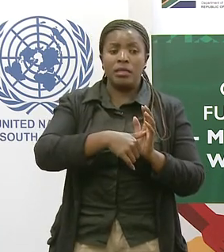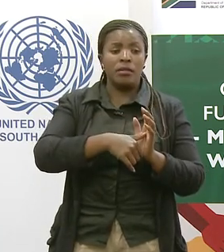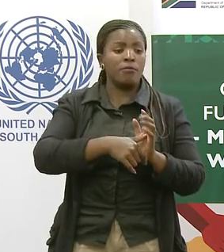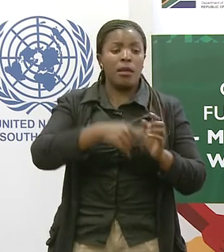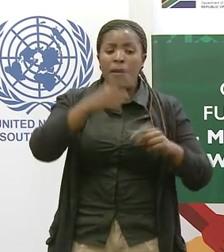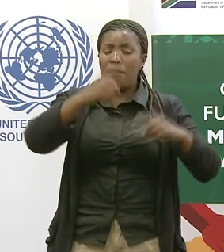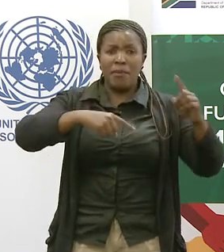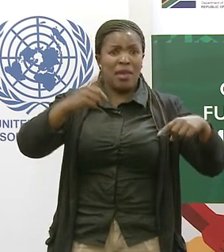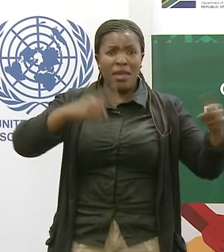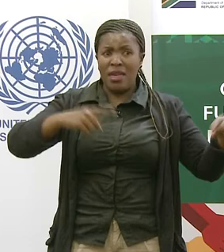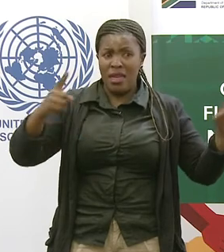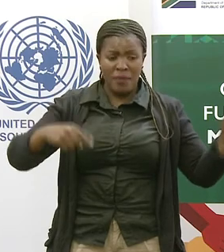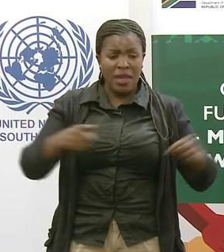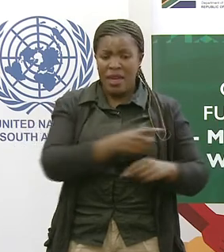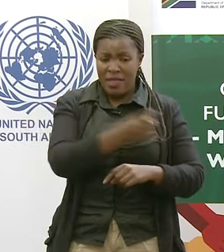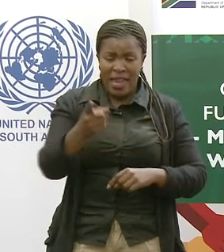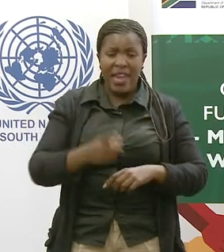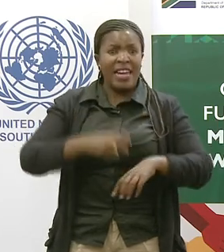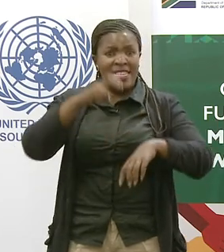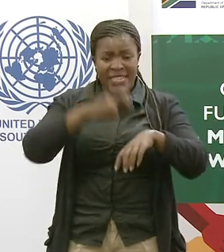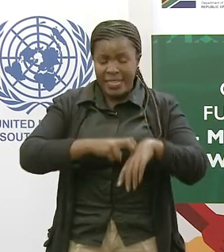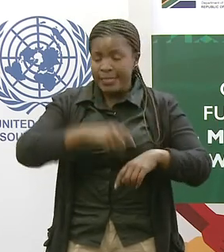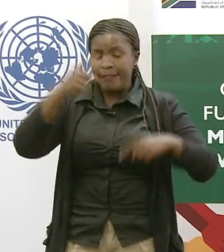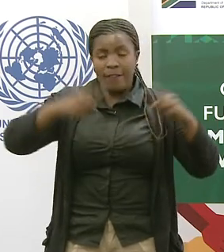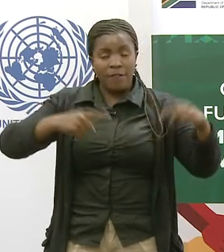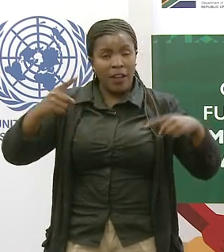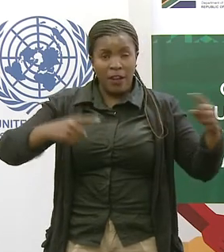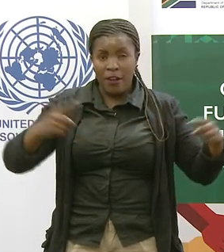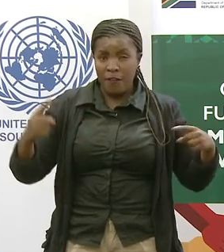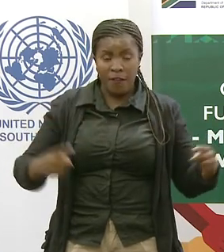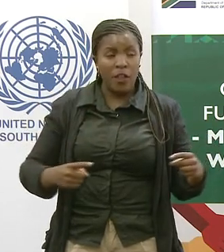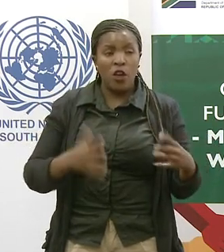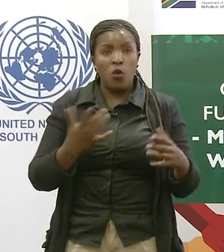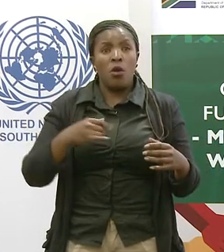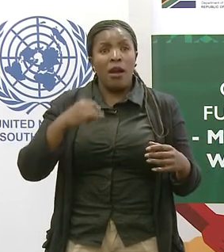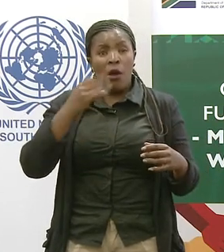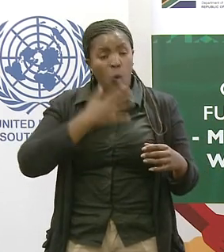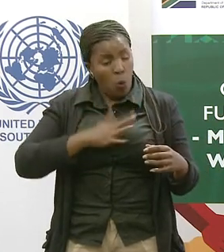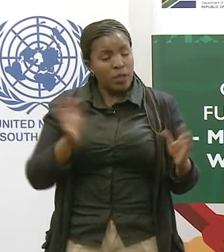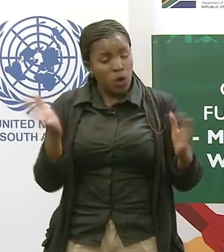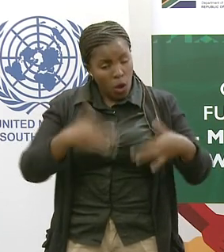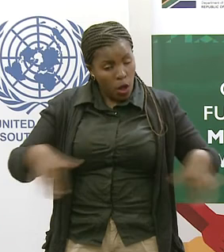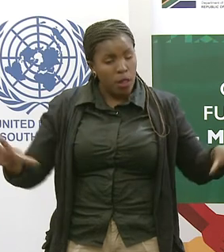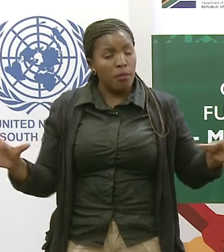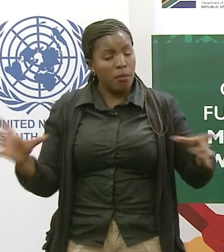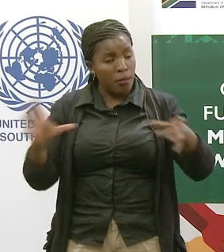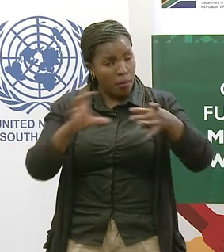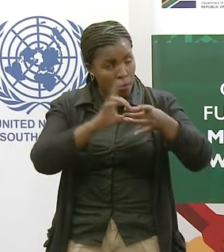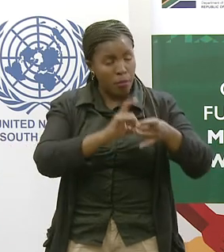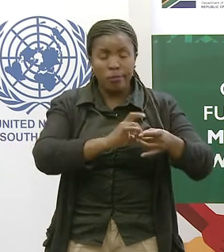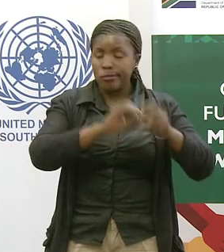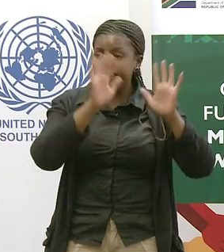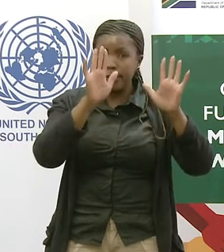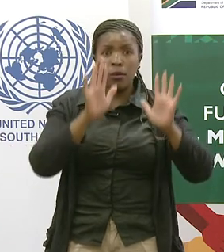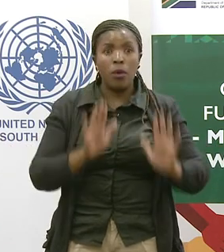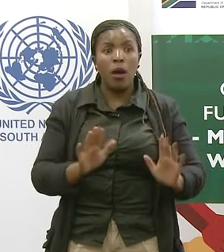a completely different approach, and the idea to unite them in some ways is wonderful, but the idea to treat them